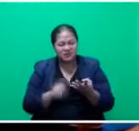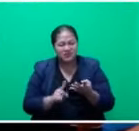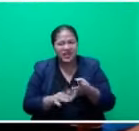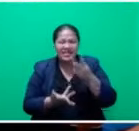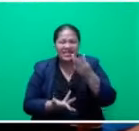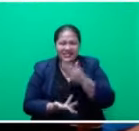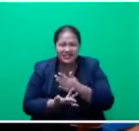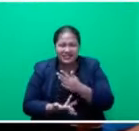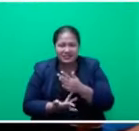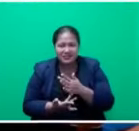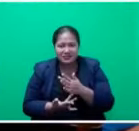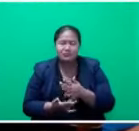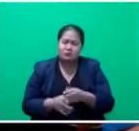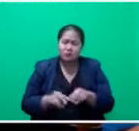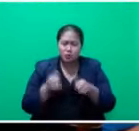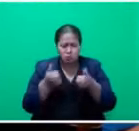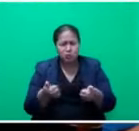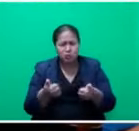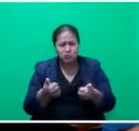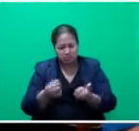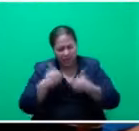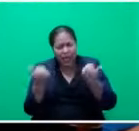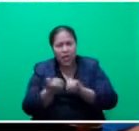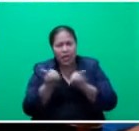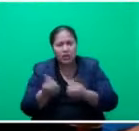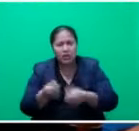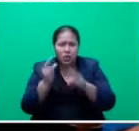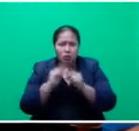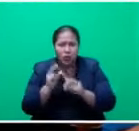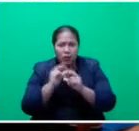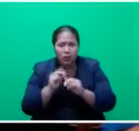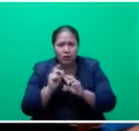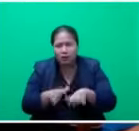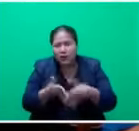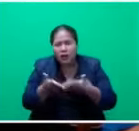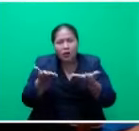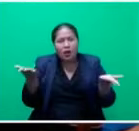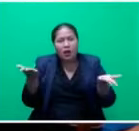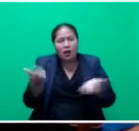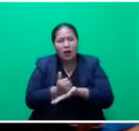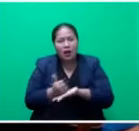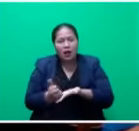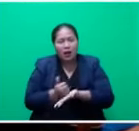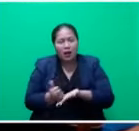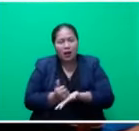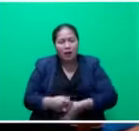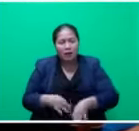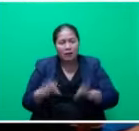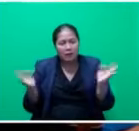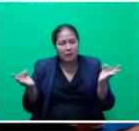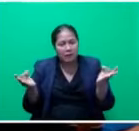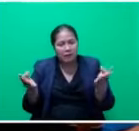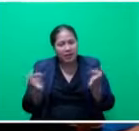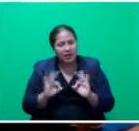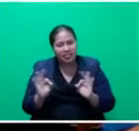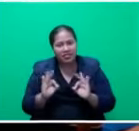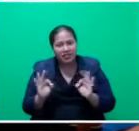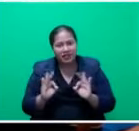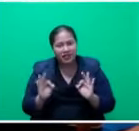good. Lots of talk. But where is the action? Where is the action? As